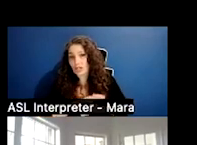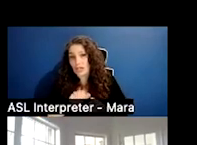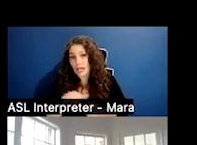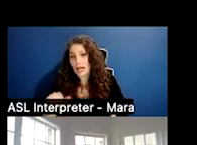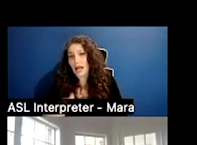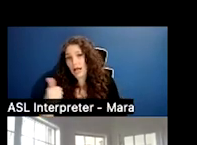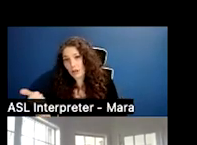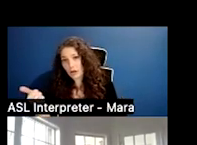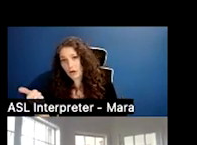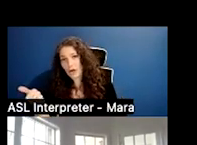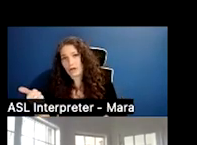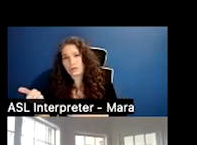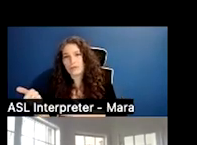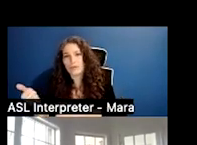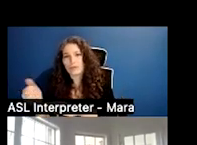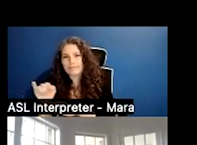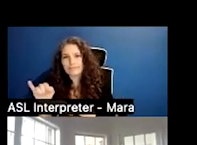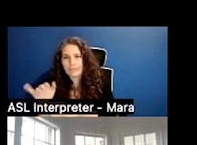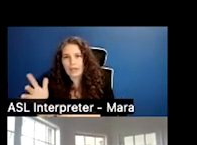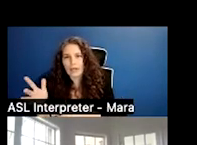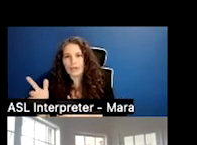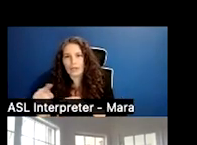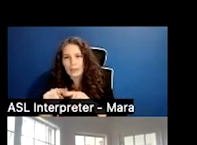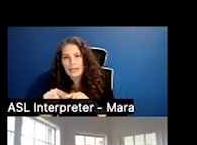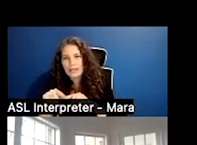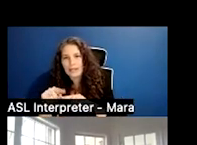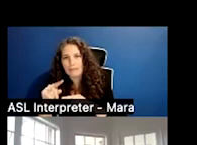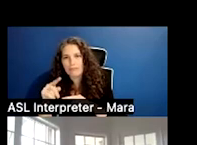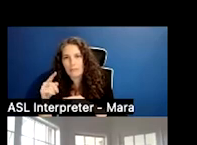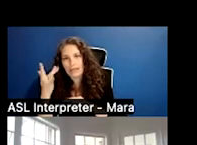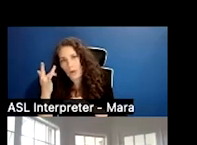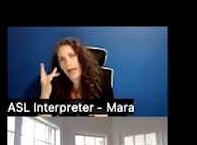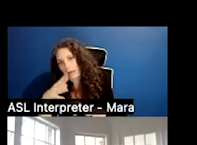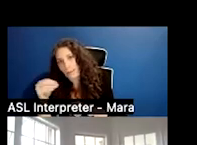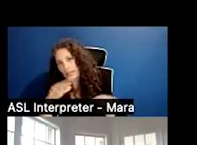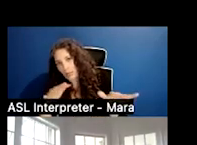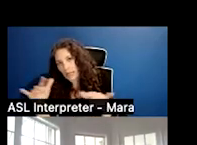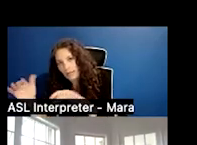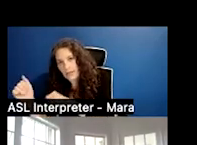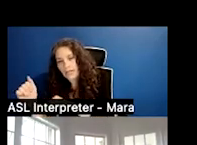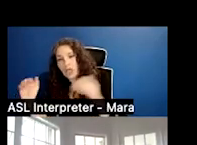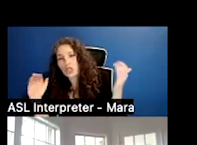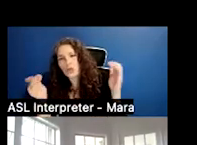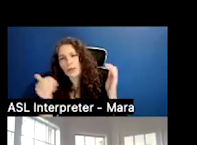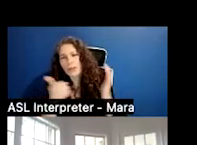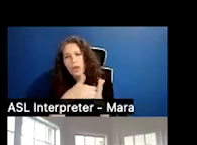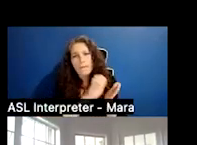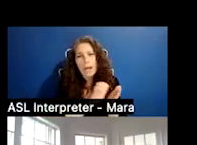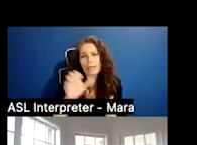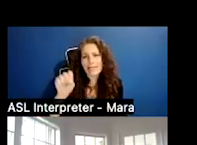leaving. You compare that to the San Simeon earthquake, $250 million in